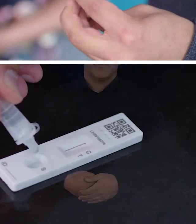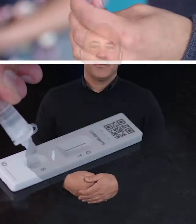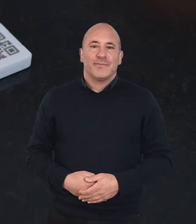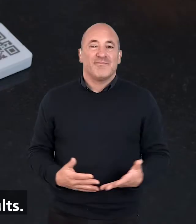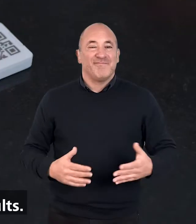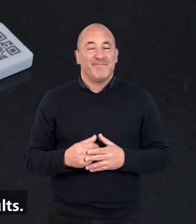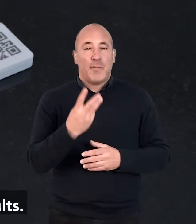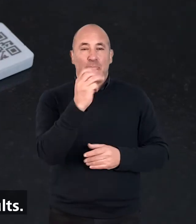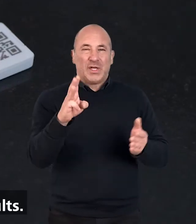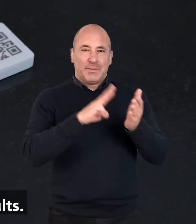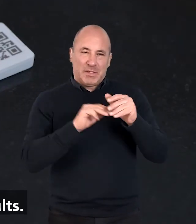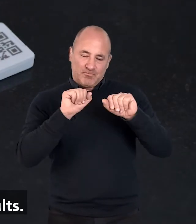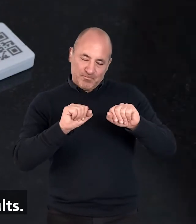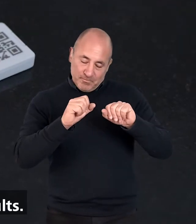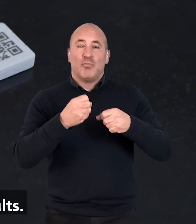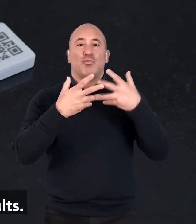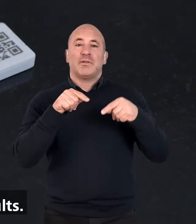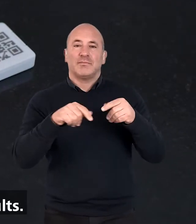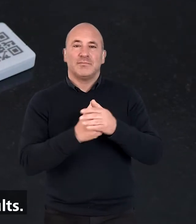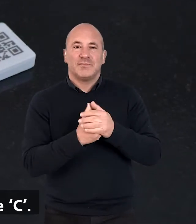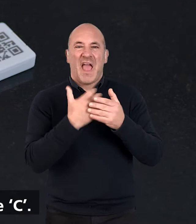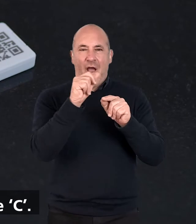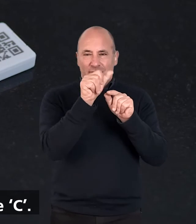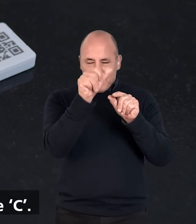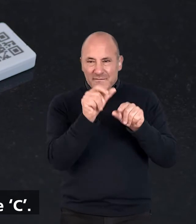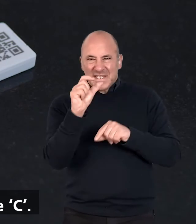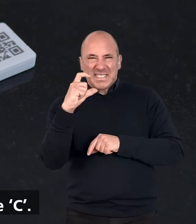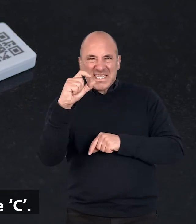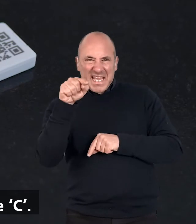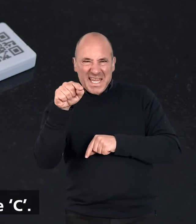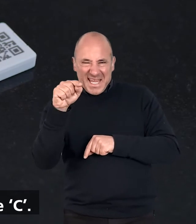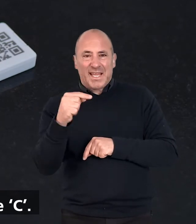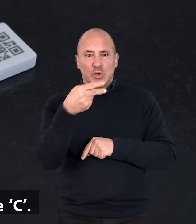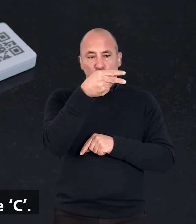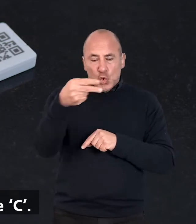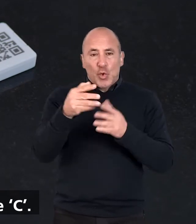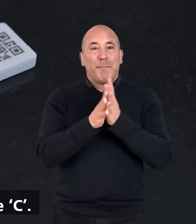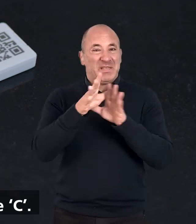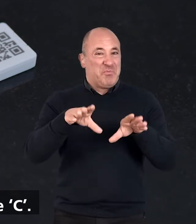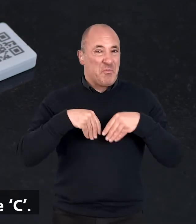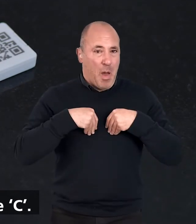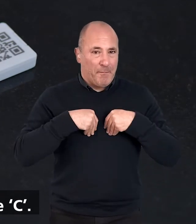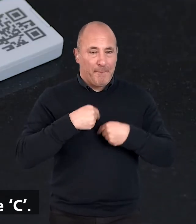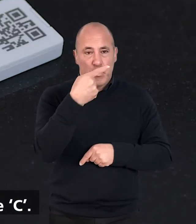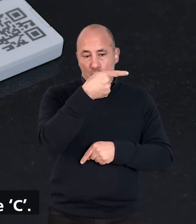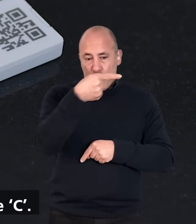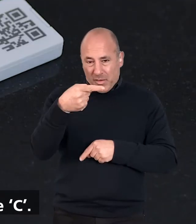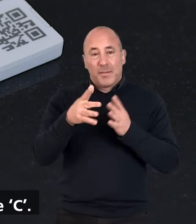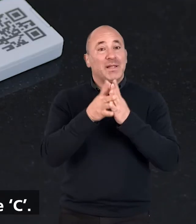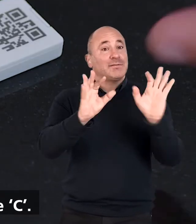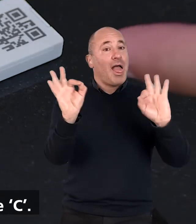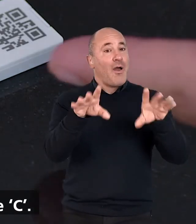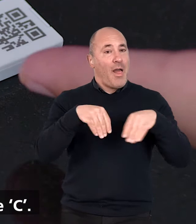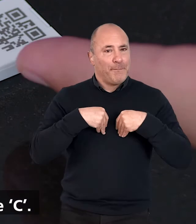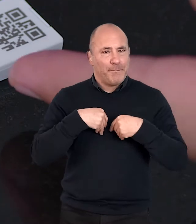You'll then wait 30 minutes to get the results. A positive result will have two lines and a negative will have one line next